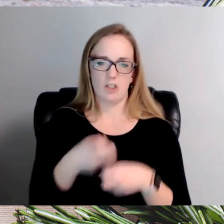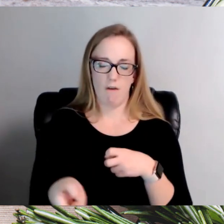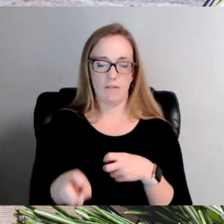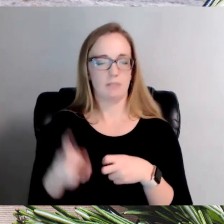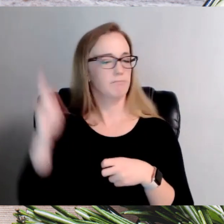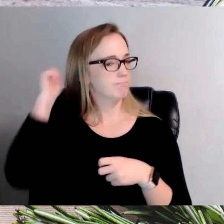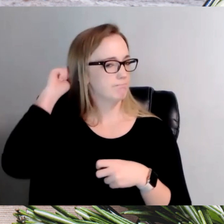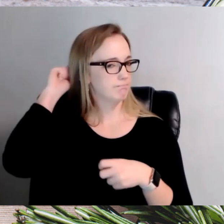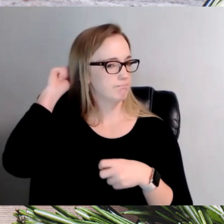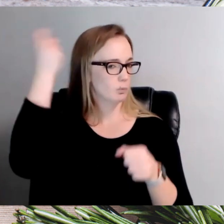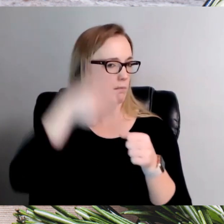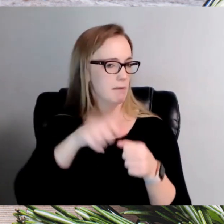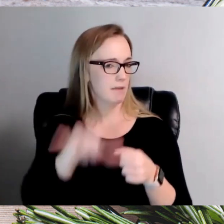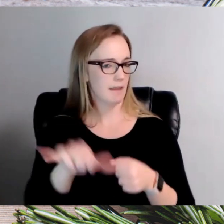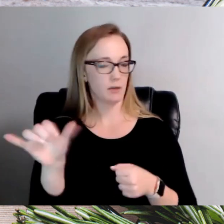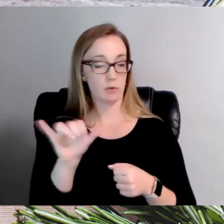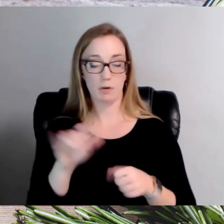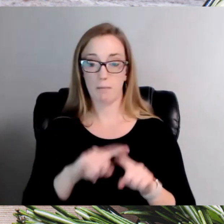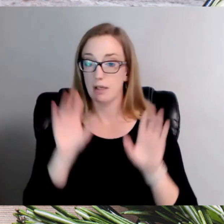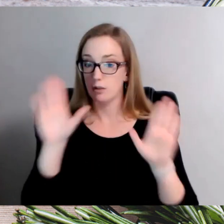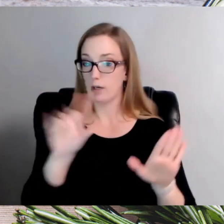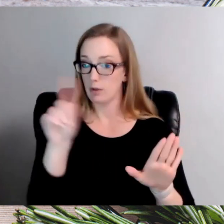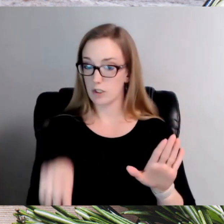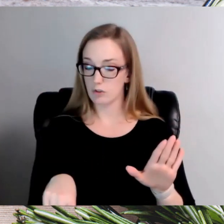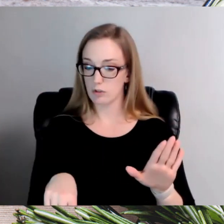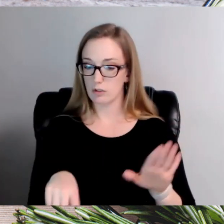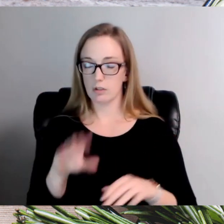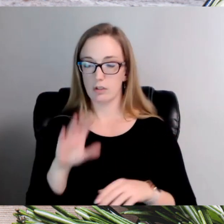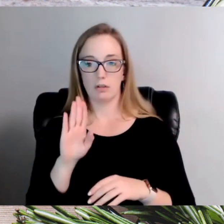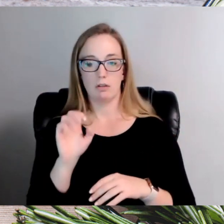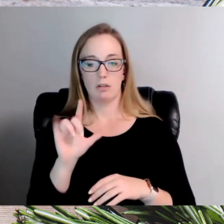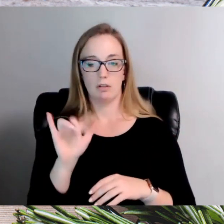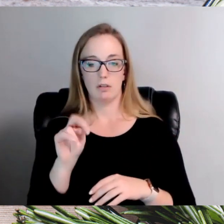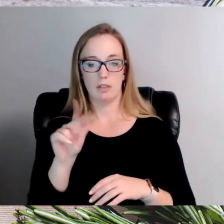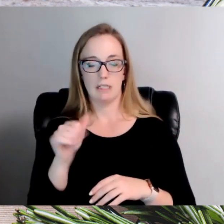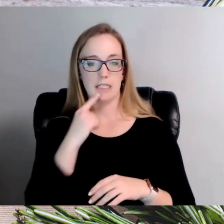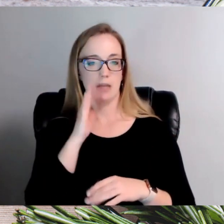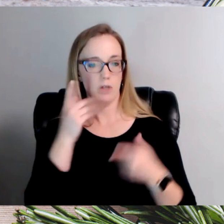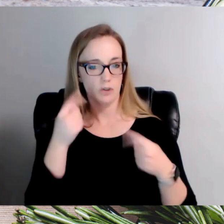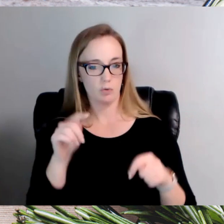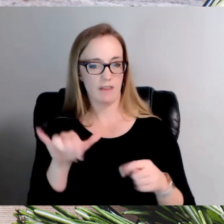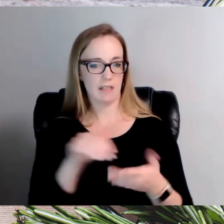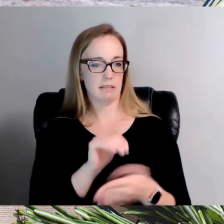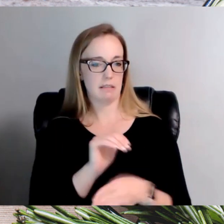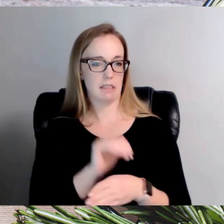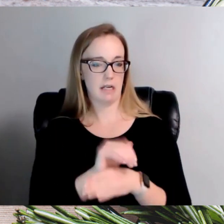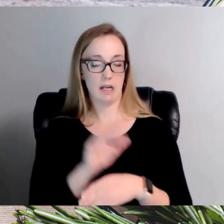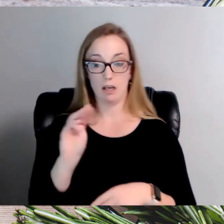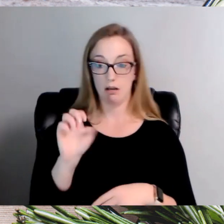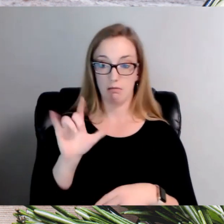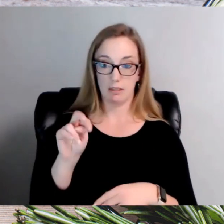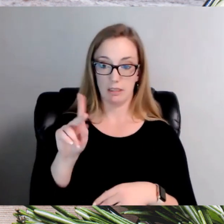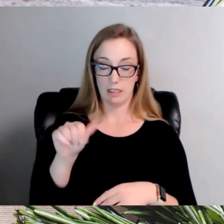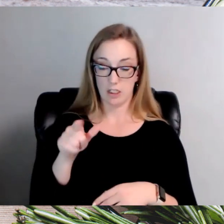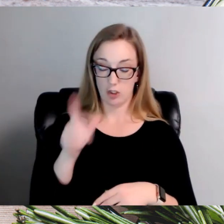with us tomorrow and on Friday at 11 a.m. Eastern, 10 a.m. Central, and right here on the University